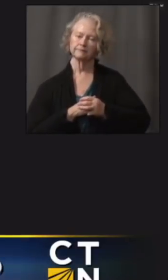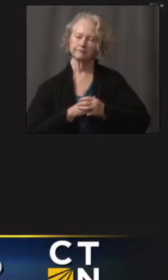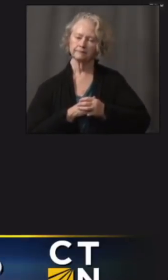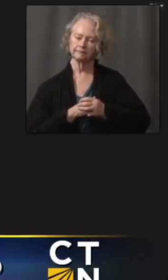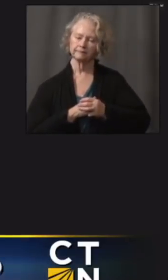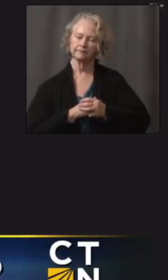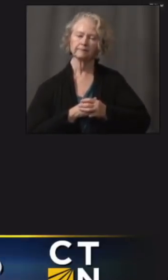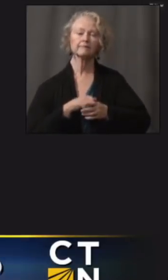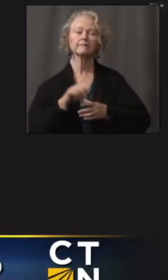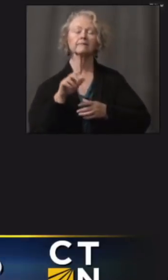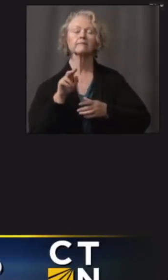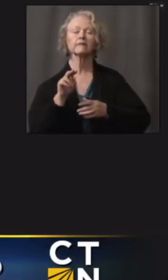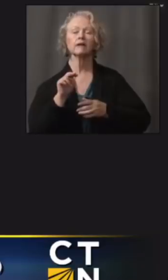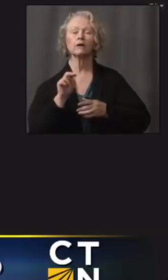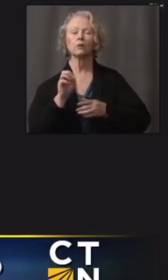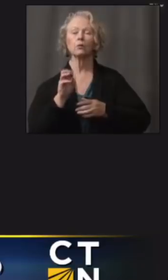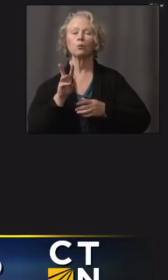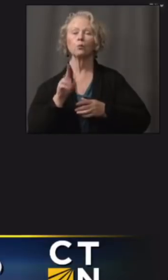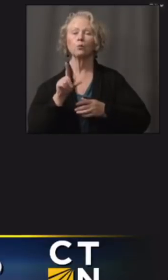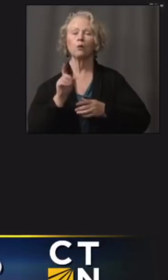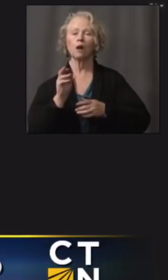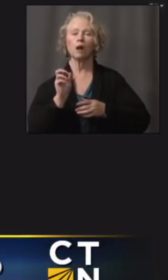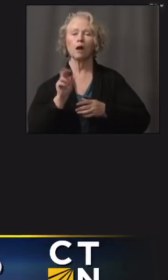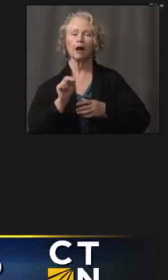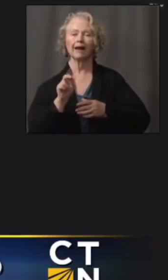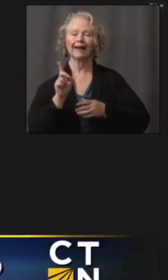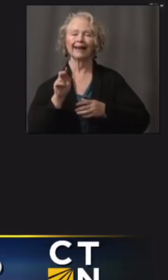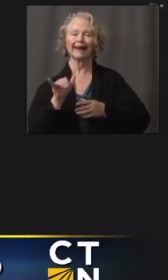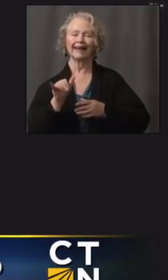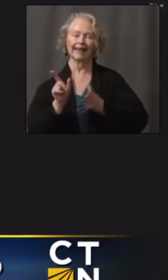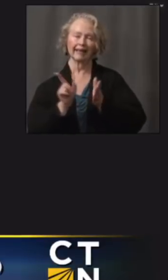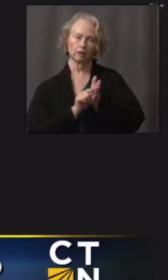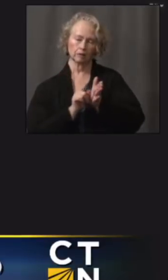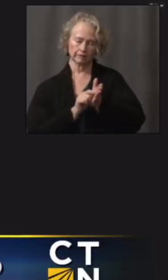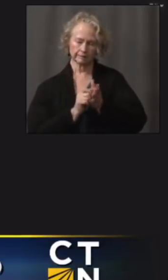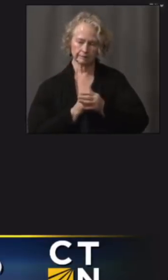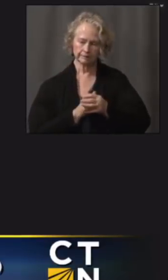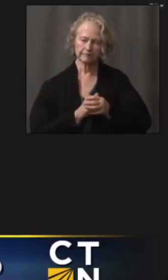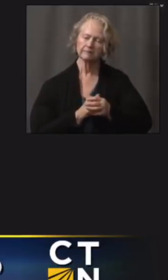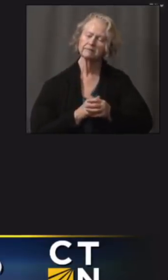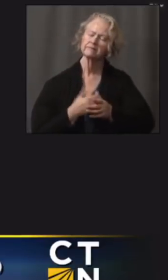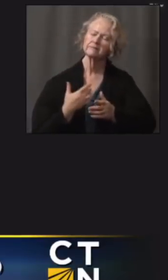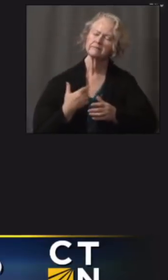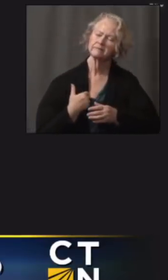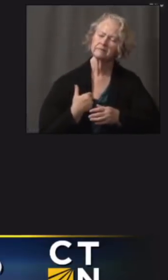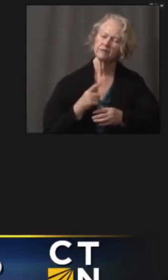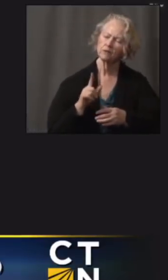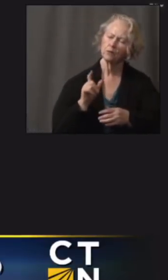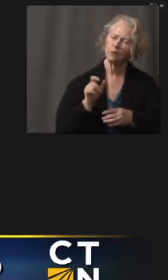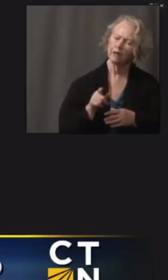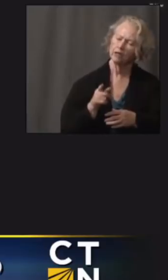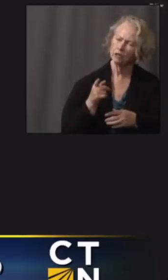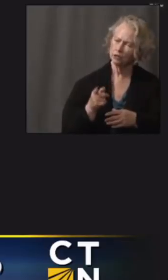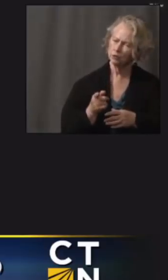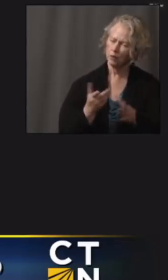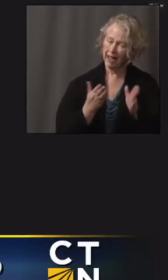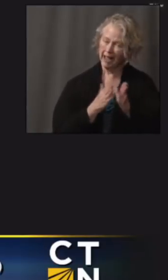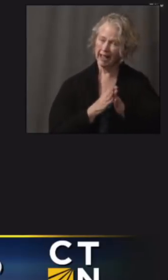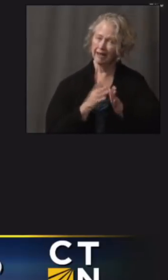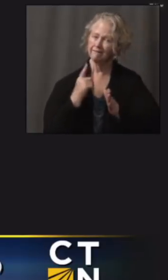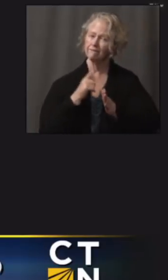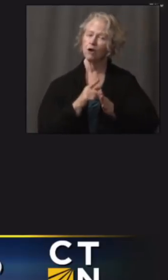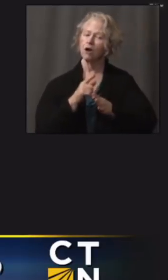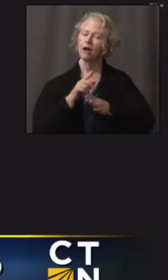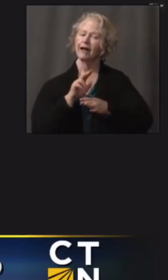The Day of New London. Hi, Governor. Julia Bergman. Also have a question about your request today to extend the National